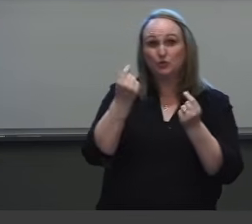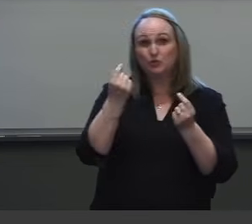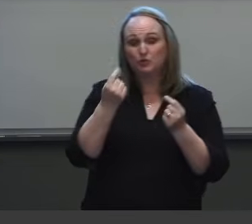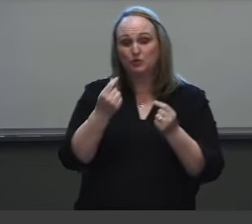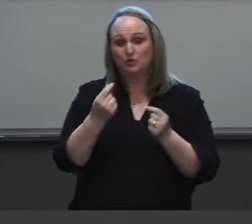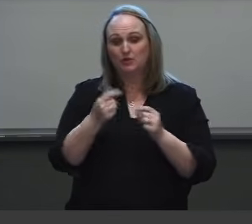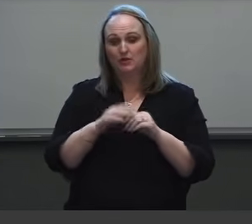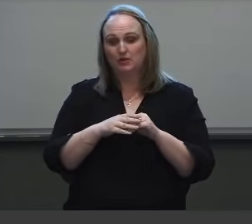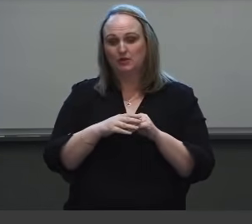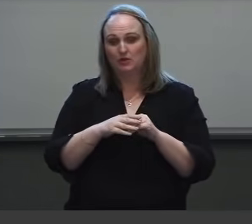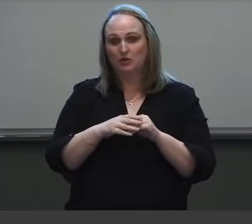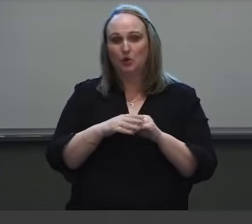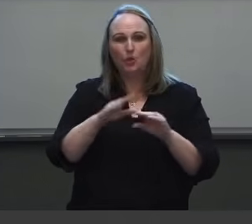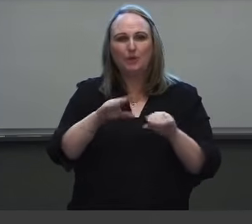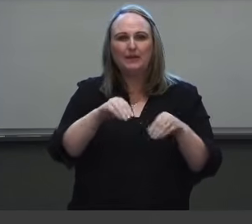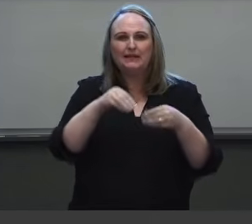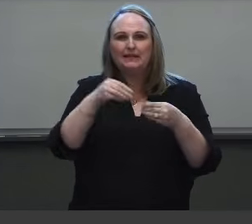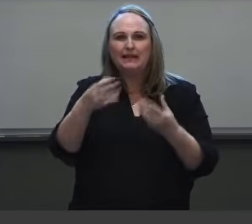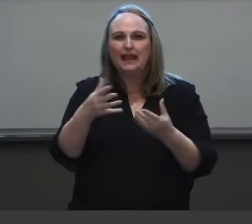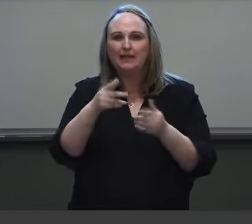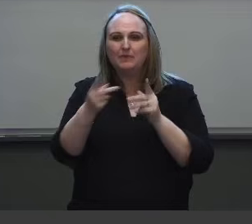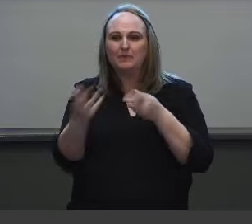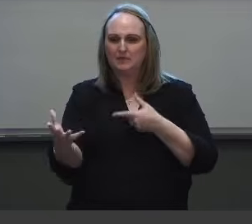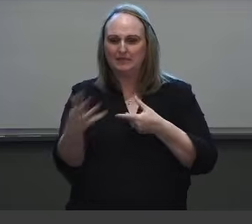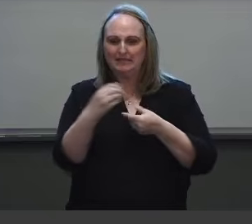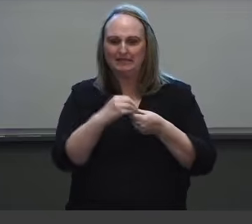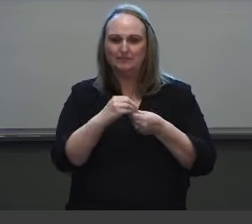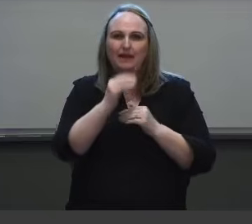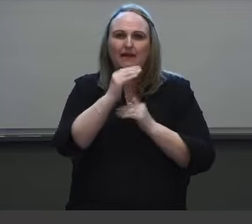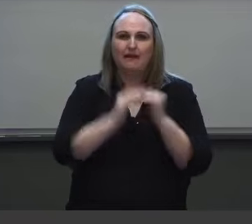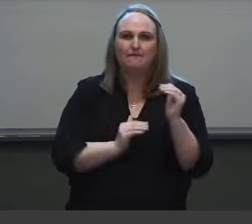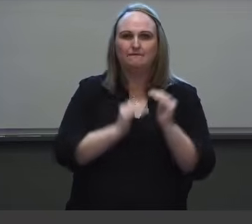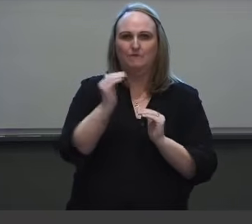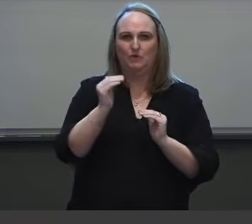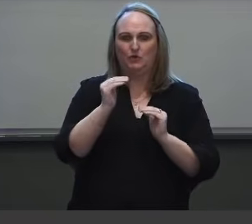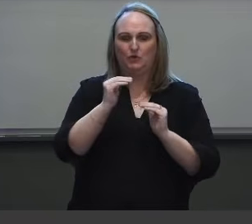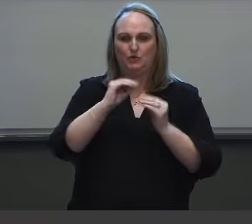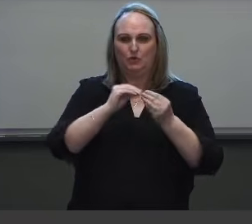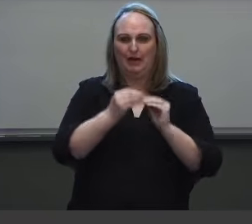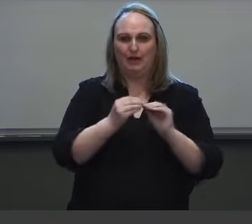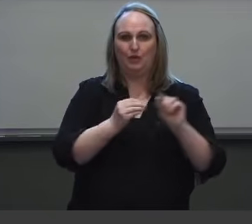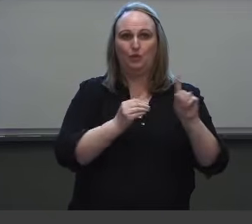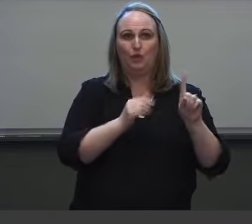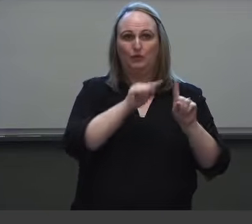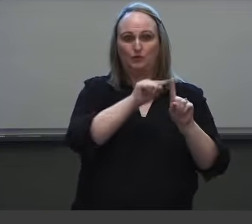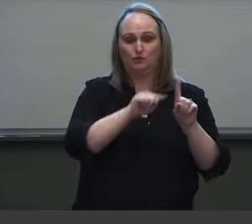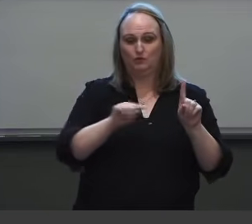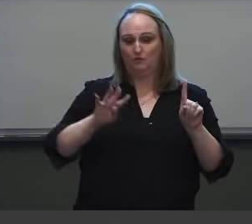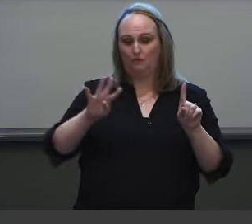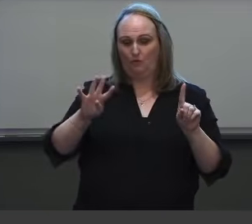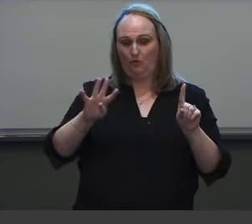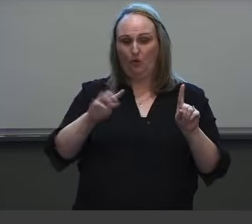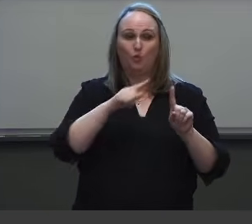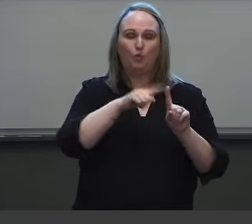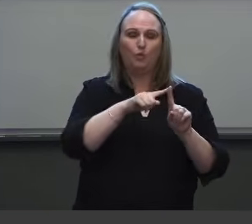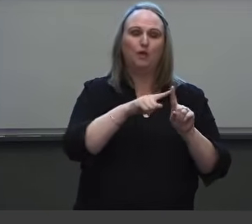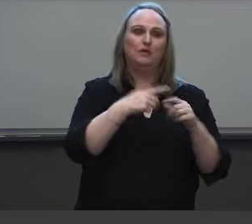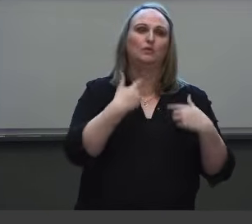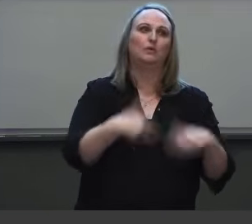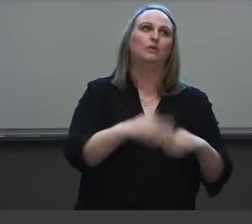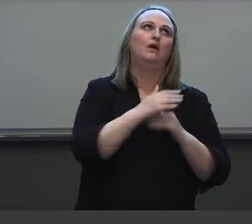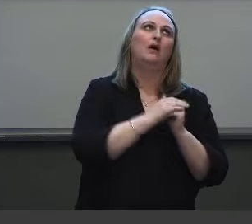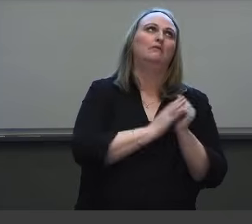gave participants a comfort rating. They had to give us a rating from 1 to 4. 1 is very